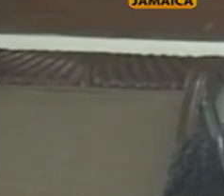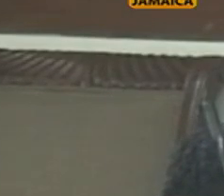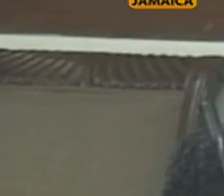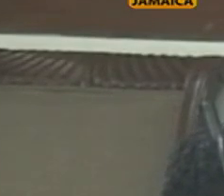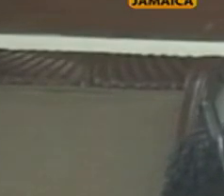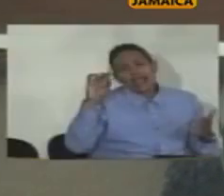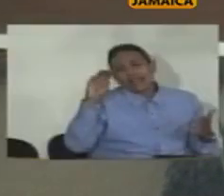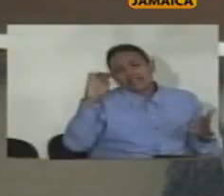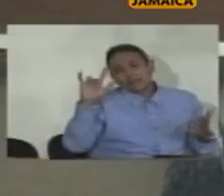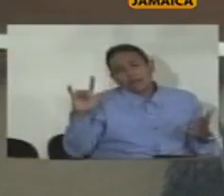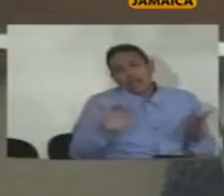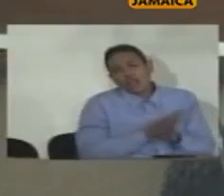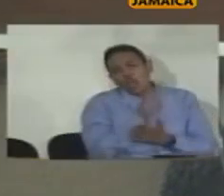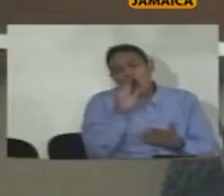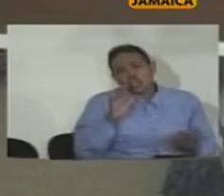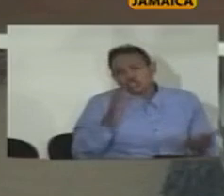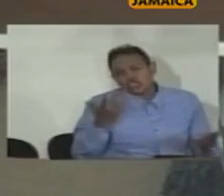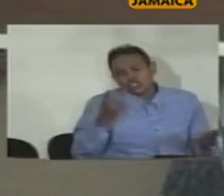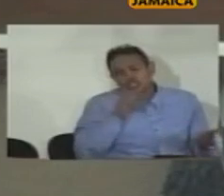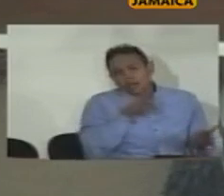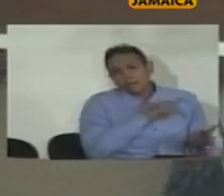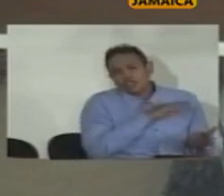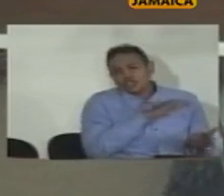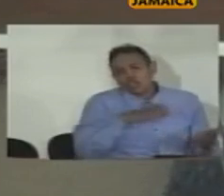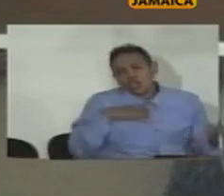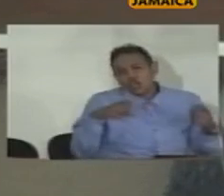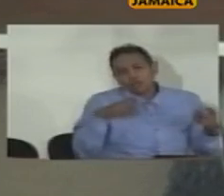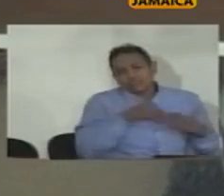college, the personnel committee in this matter?